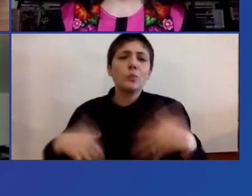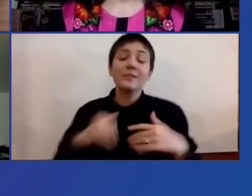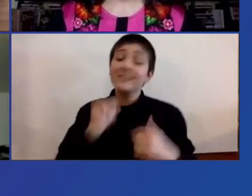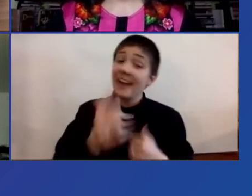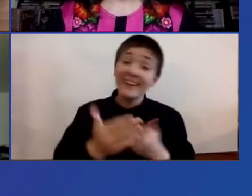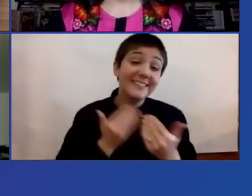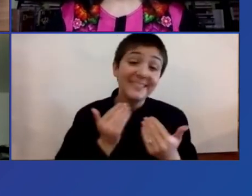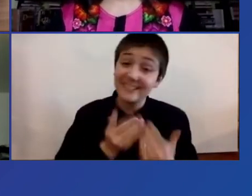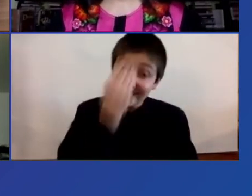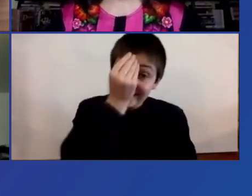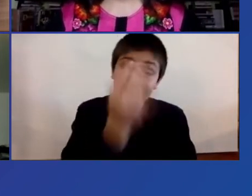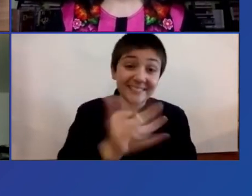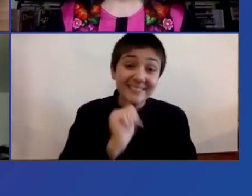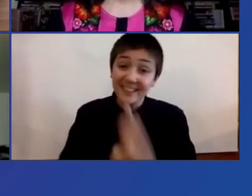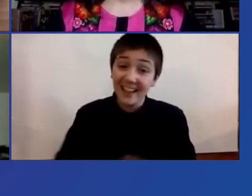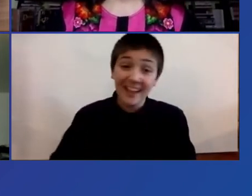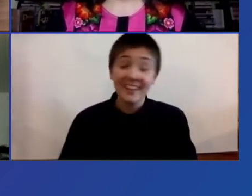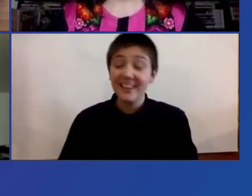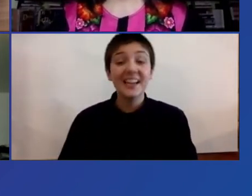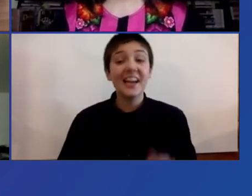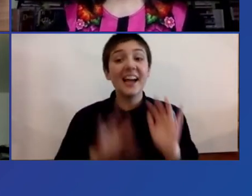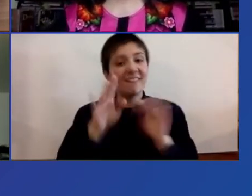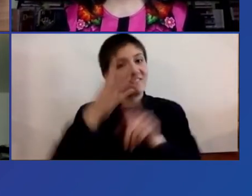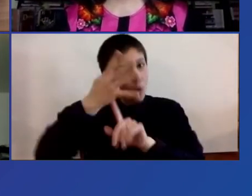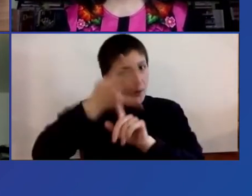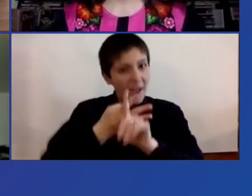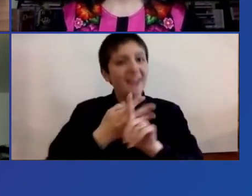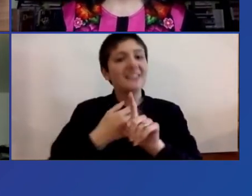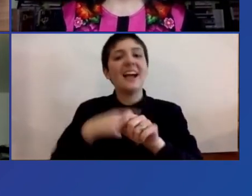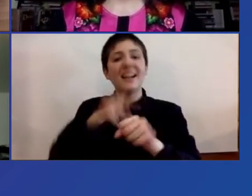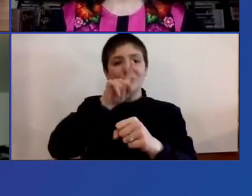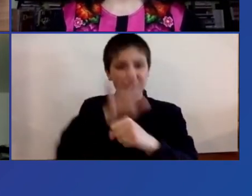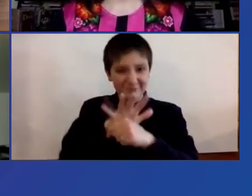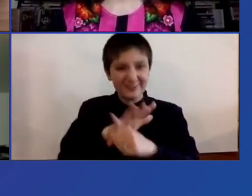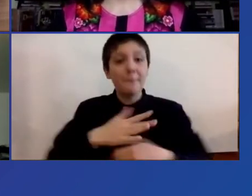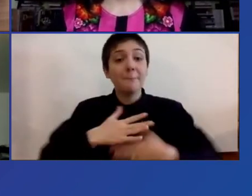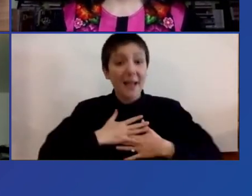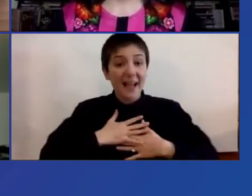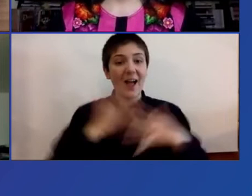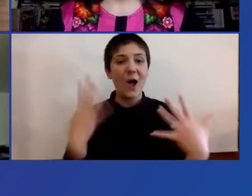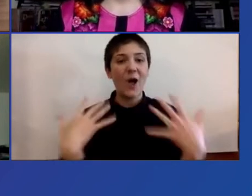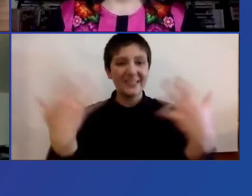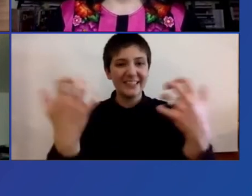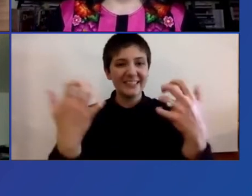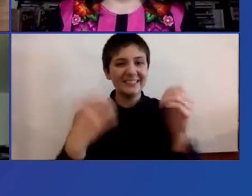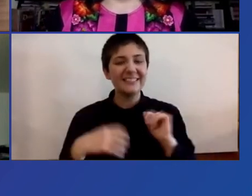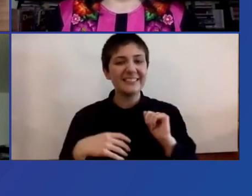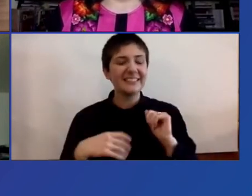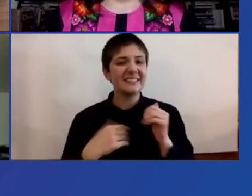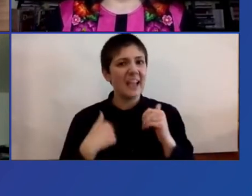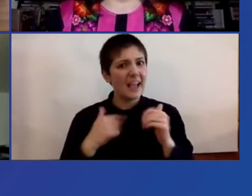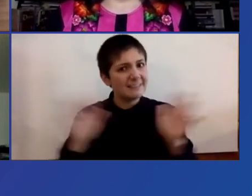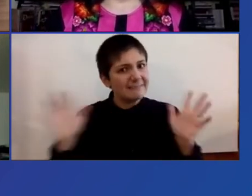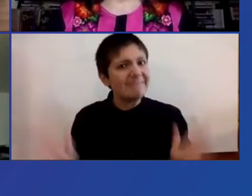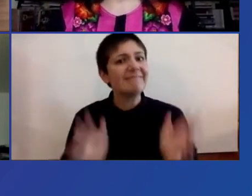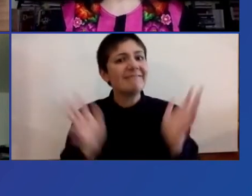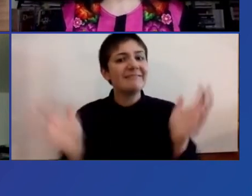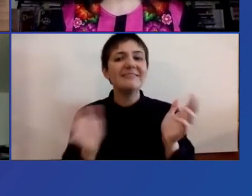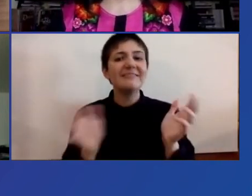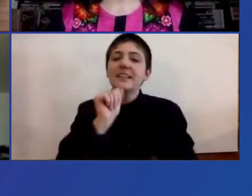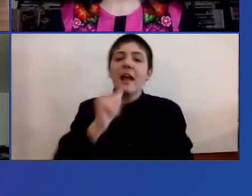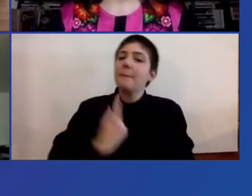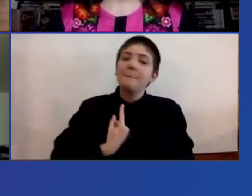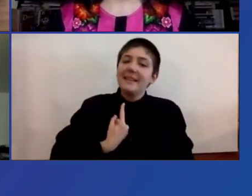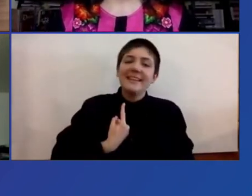And performance I dedicate to audience, and then they get to the back where if not me,